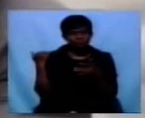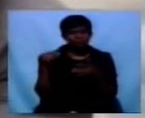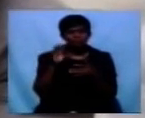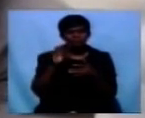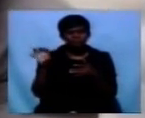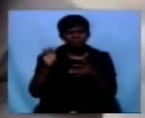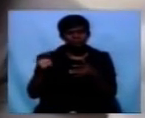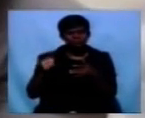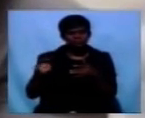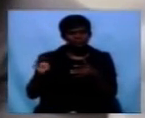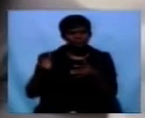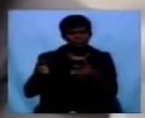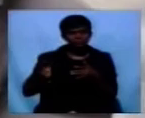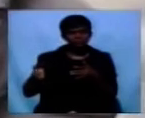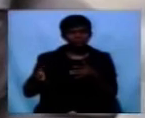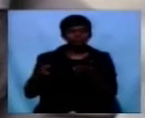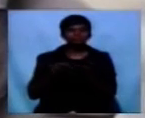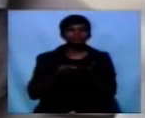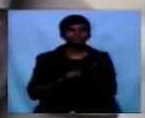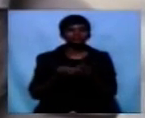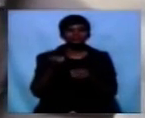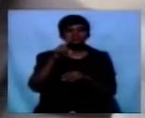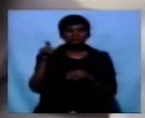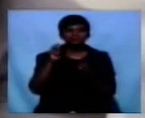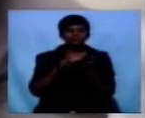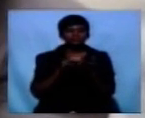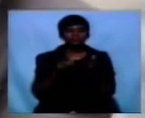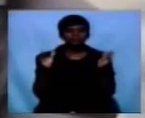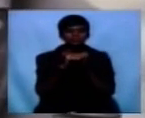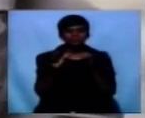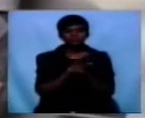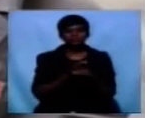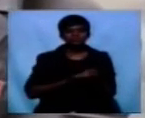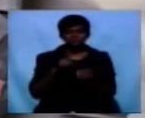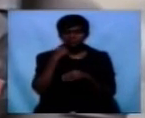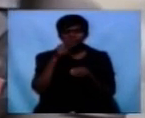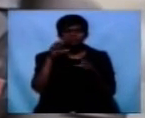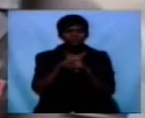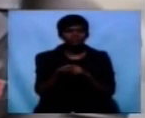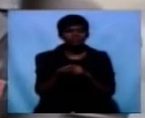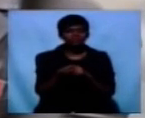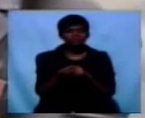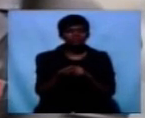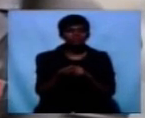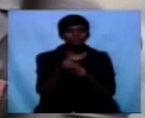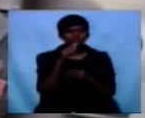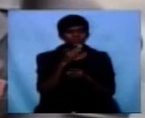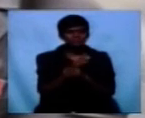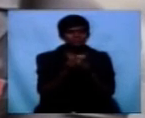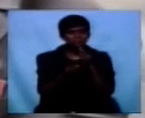400 million and 100 million to the small contractors, those that are involved in the construction